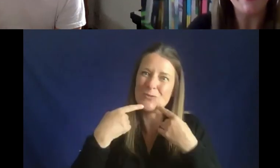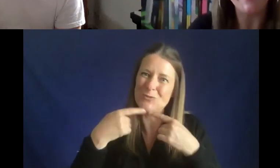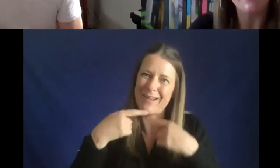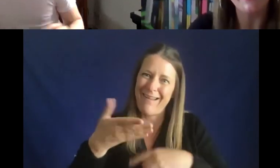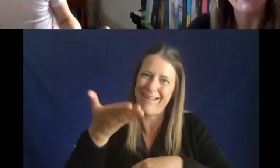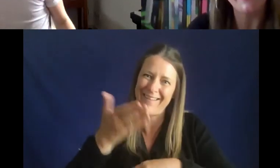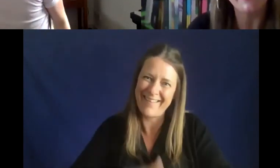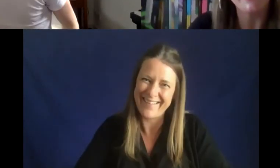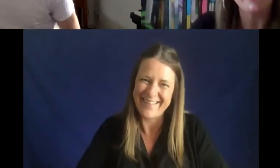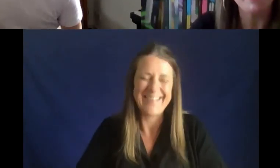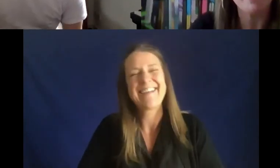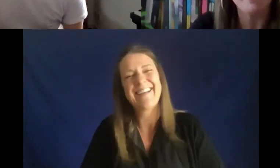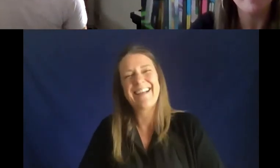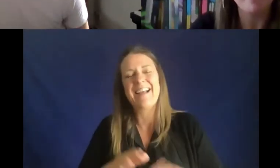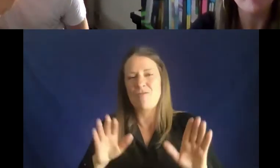Yeah,